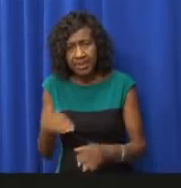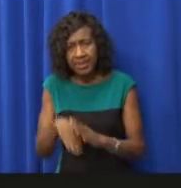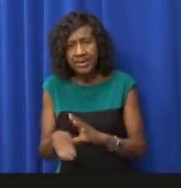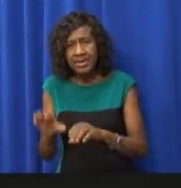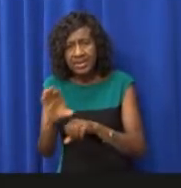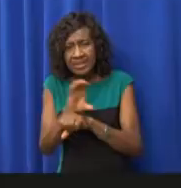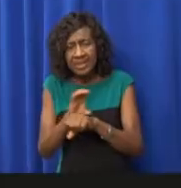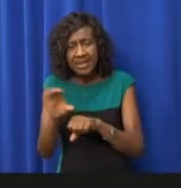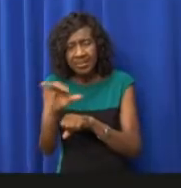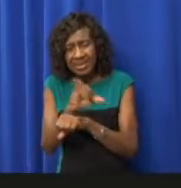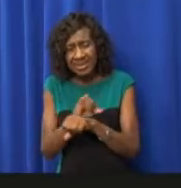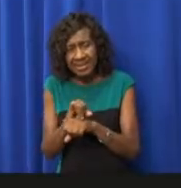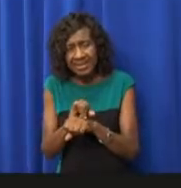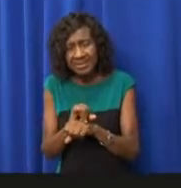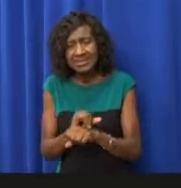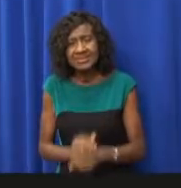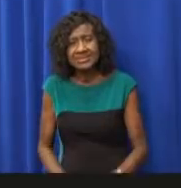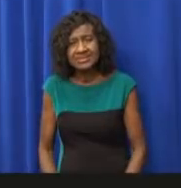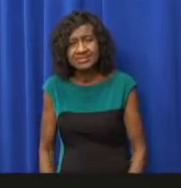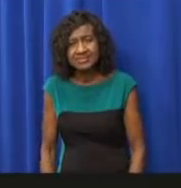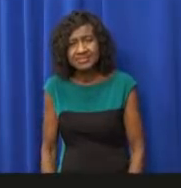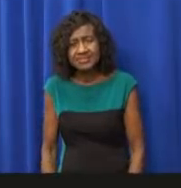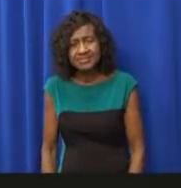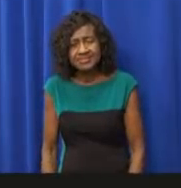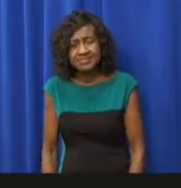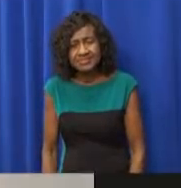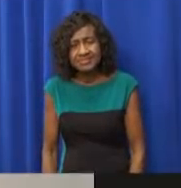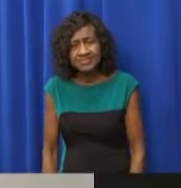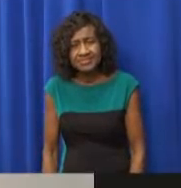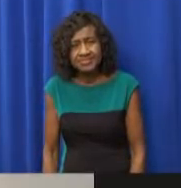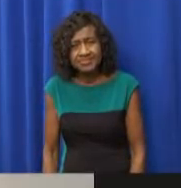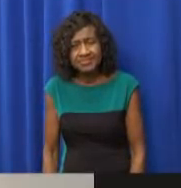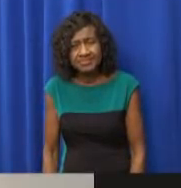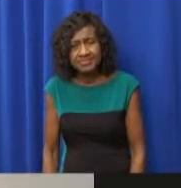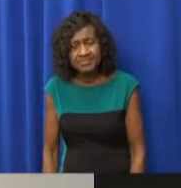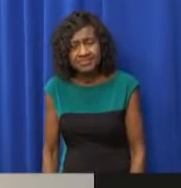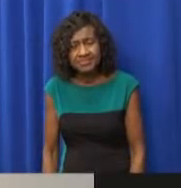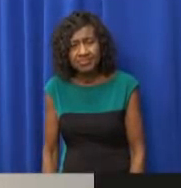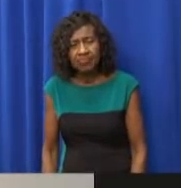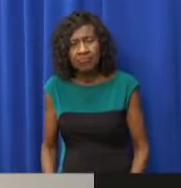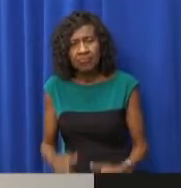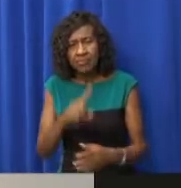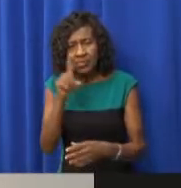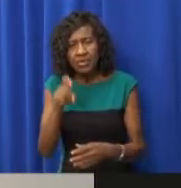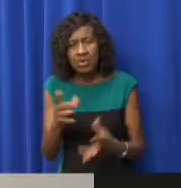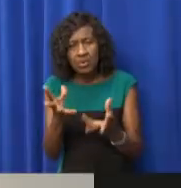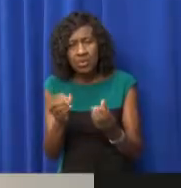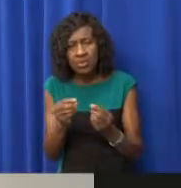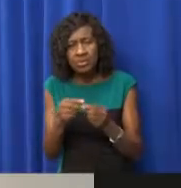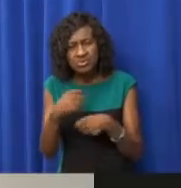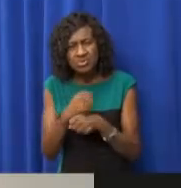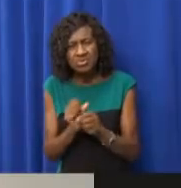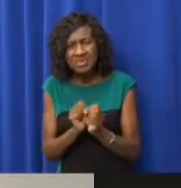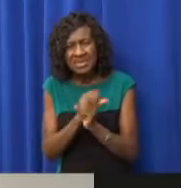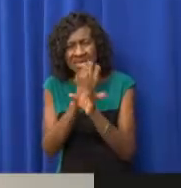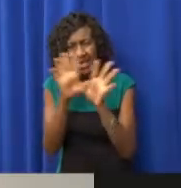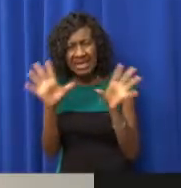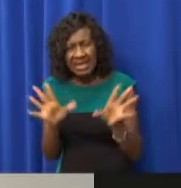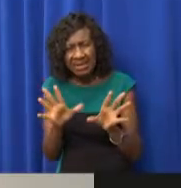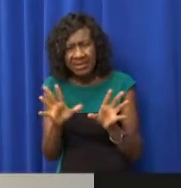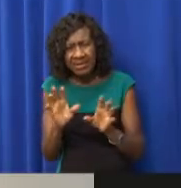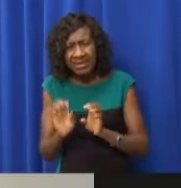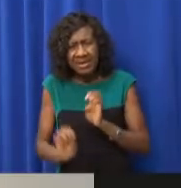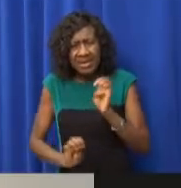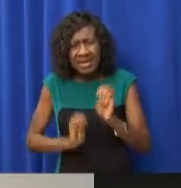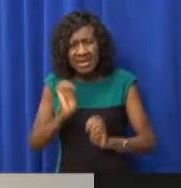Okay, thank you, Doctor. And I wanted to get some clarification about exercise groups and where